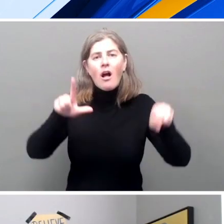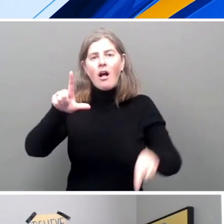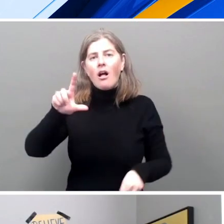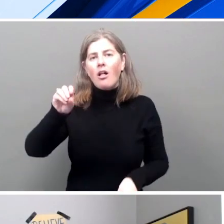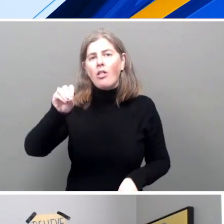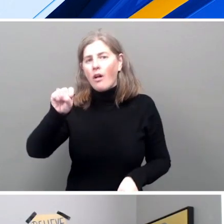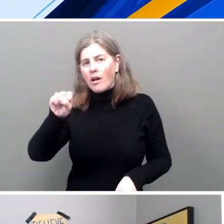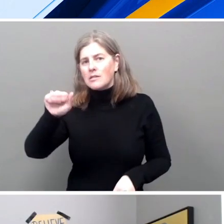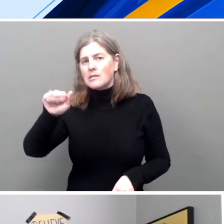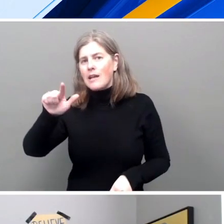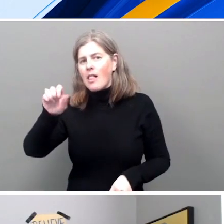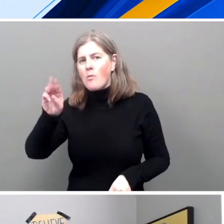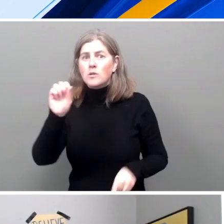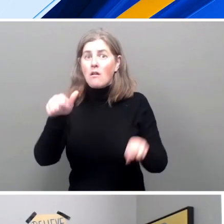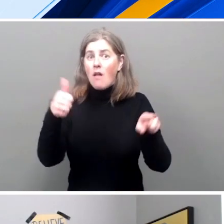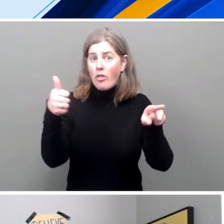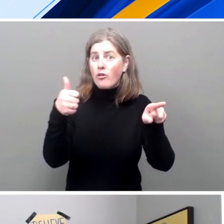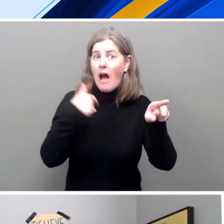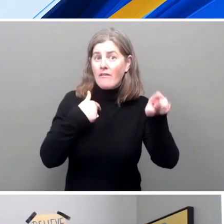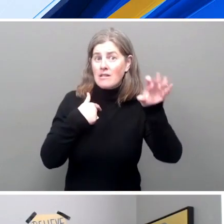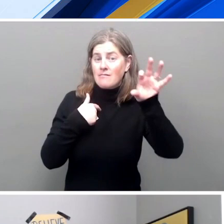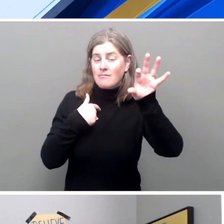is another county that has